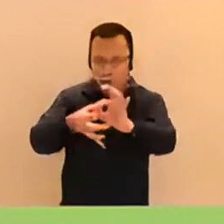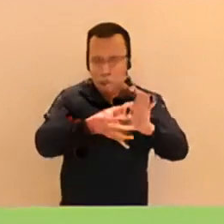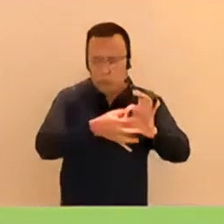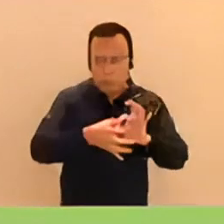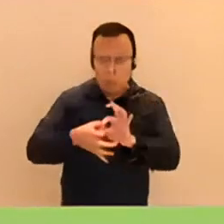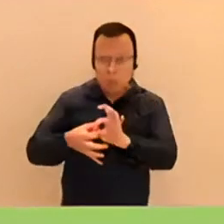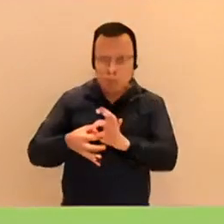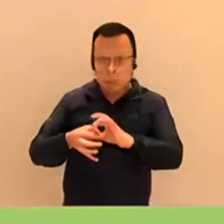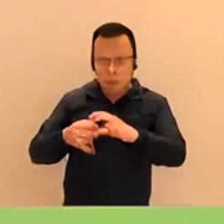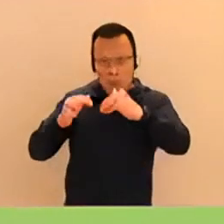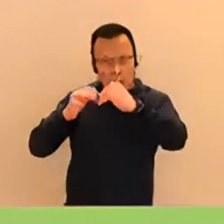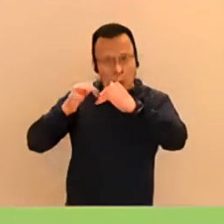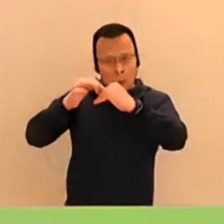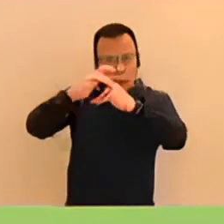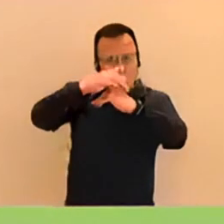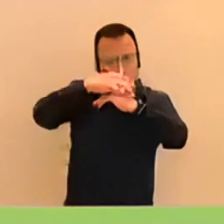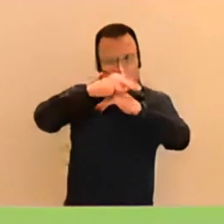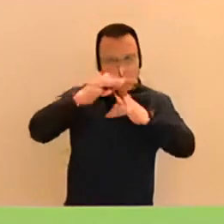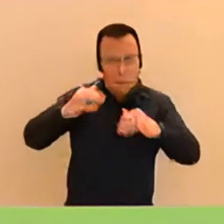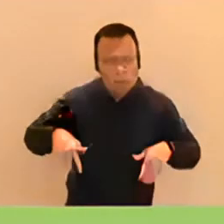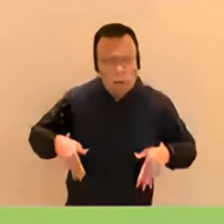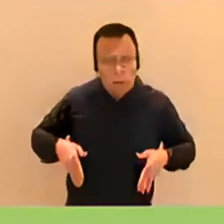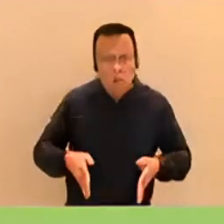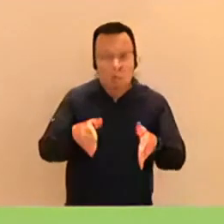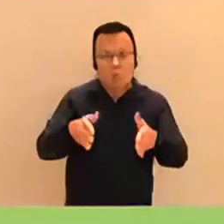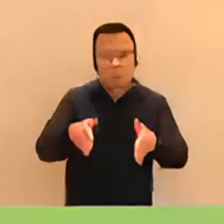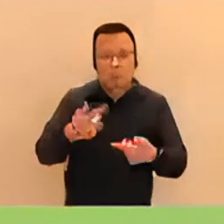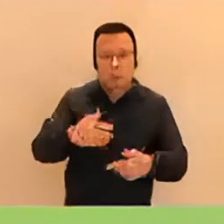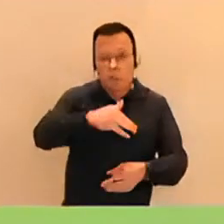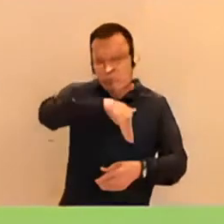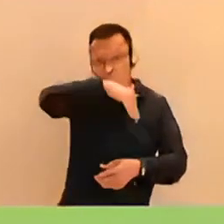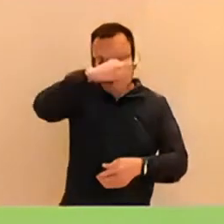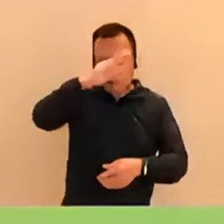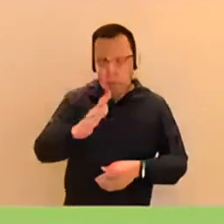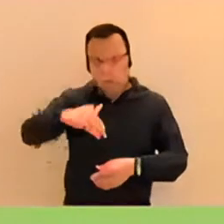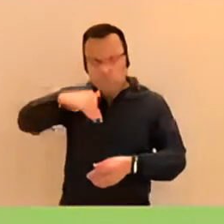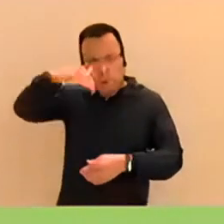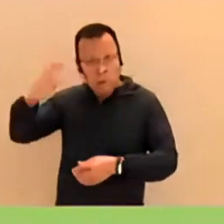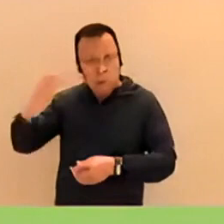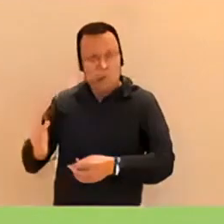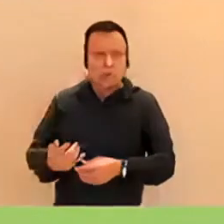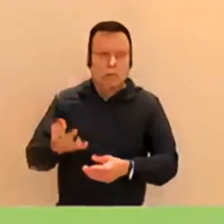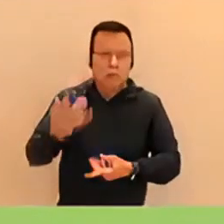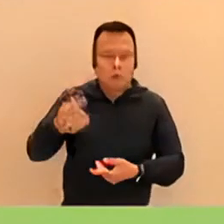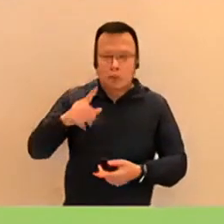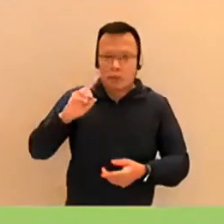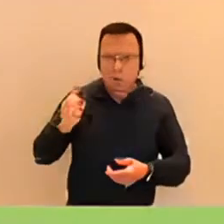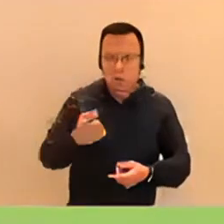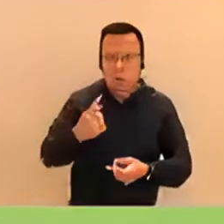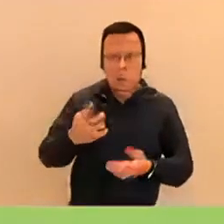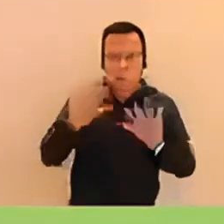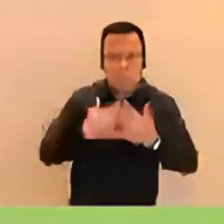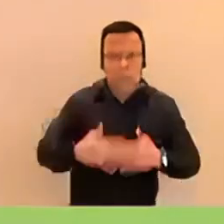as a backdrop to promote nature and healthier lifestyle of the Shenqing community.